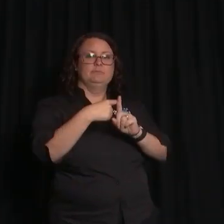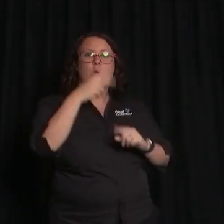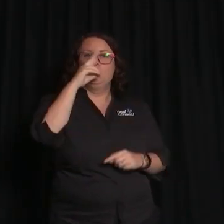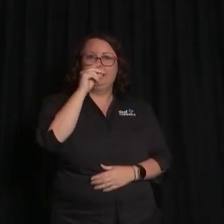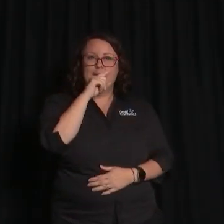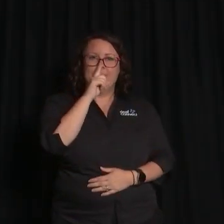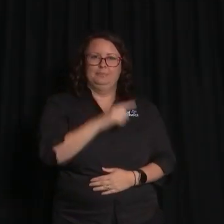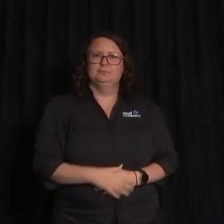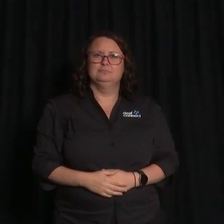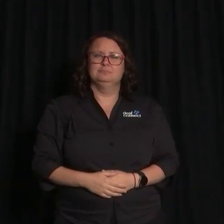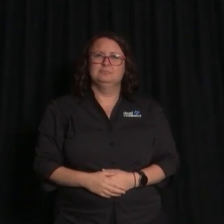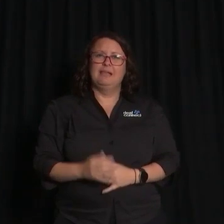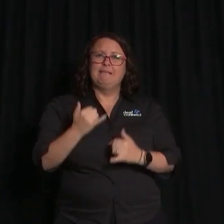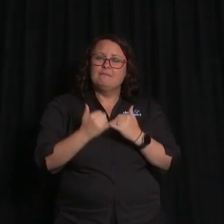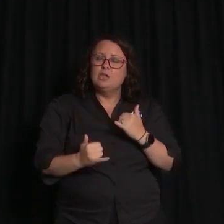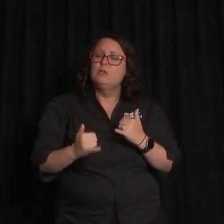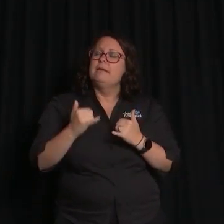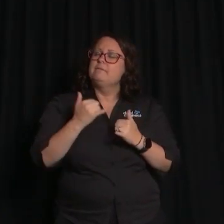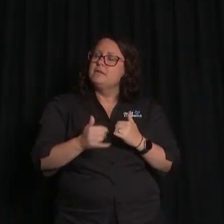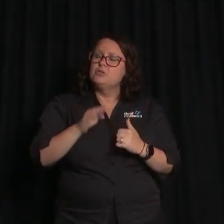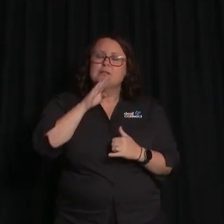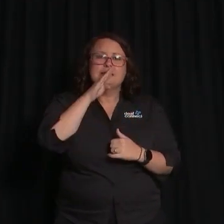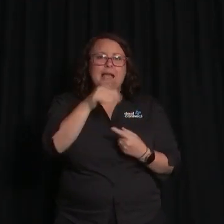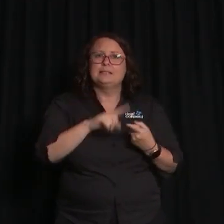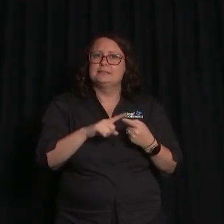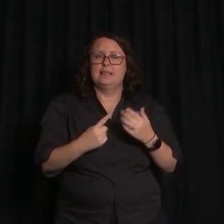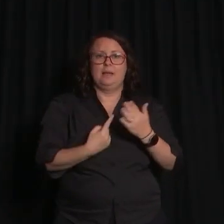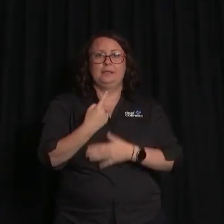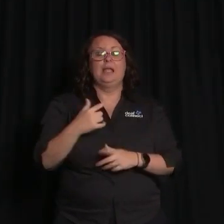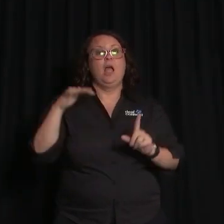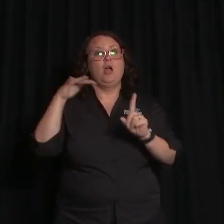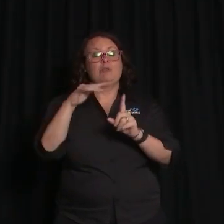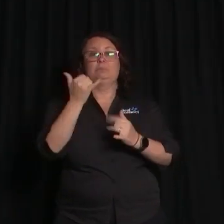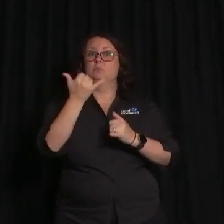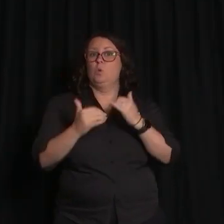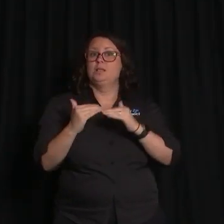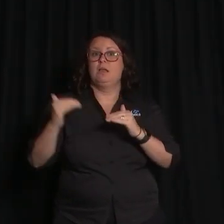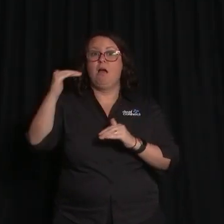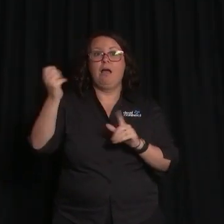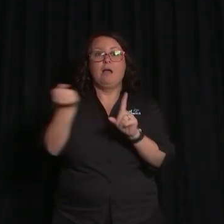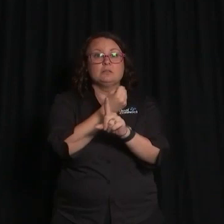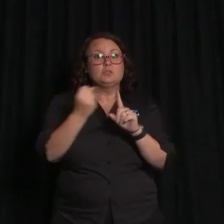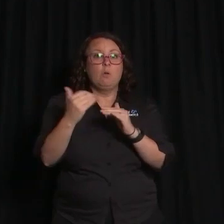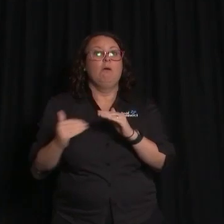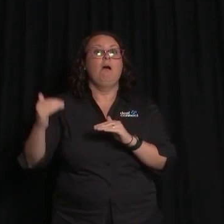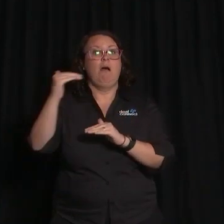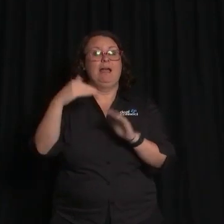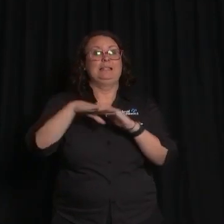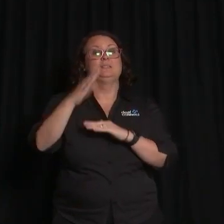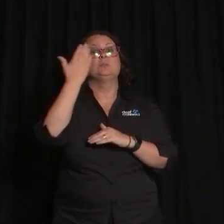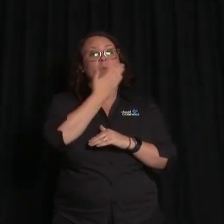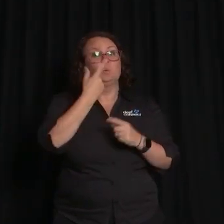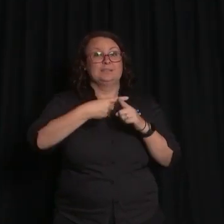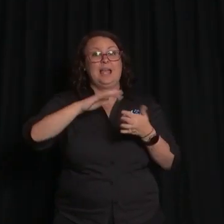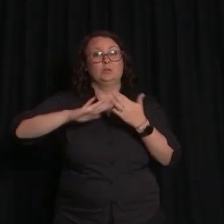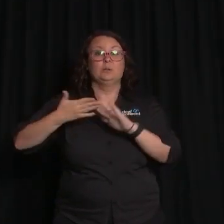so incredibly sad that it still happens. So much higher rates of harassment and assault in schools and in the society